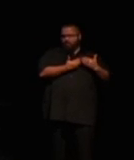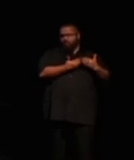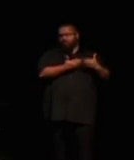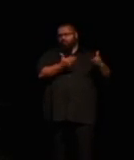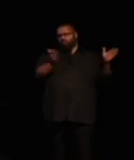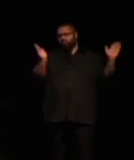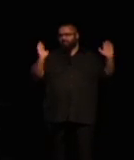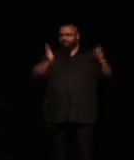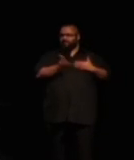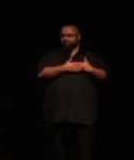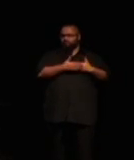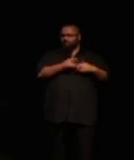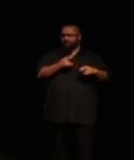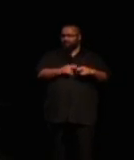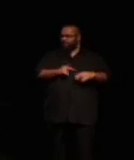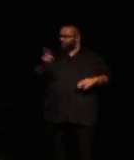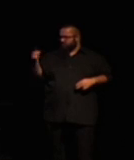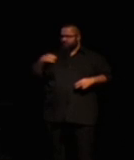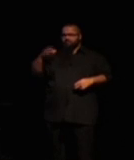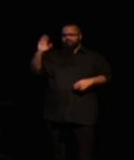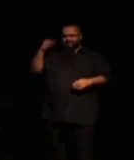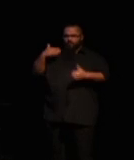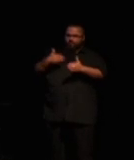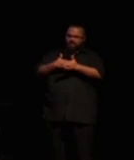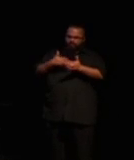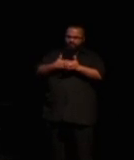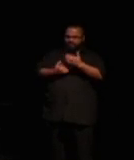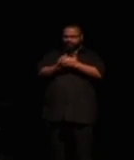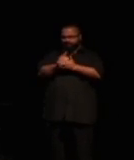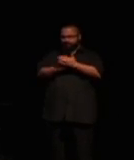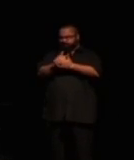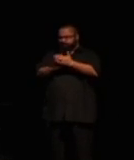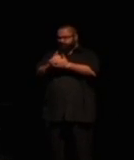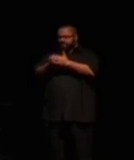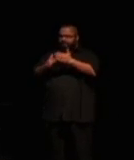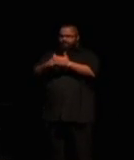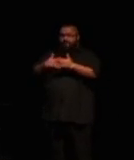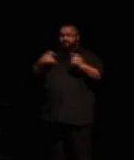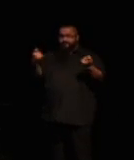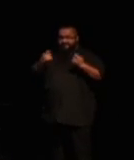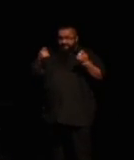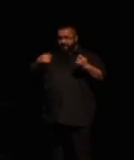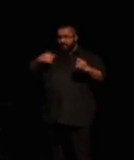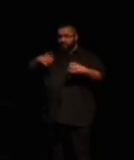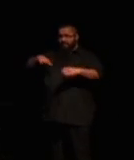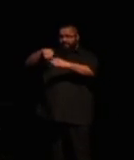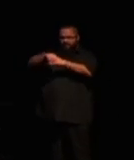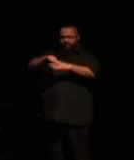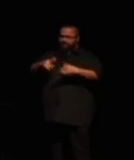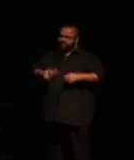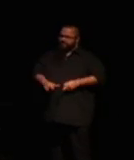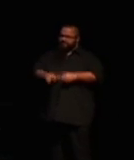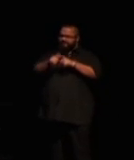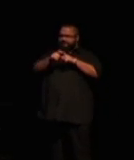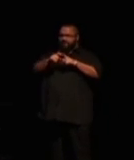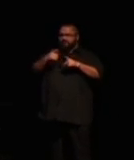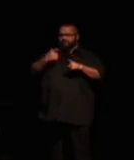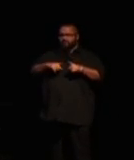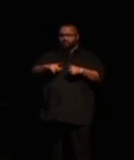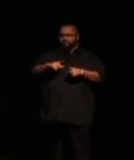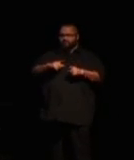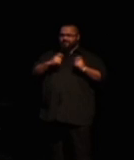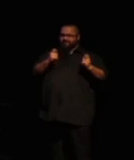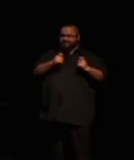had, barriers in place when I've done a similar thing for other festivals where I find it really difficult for the work that